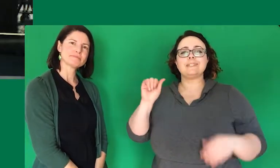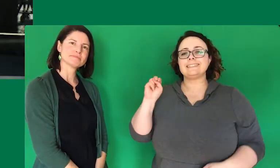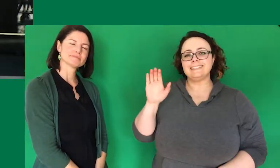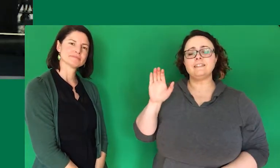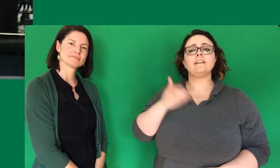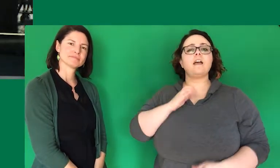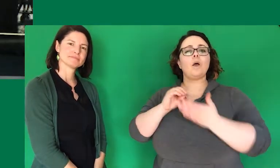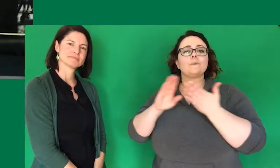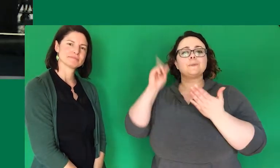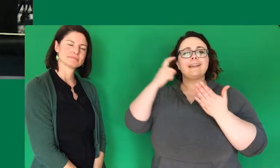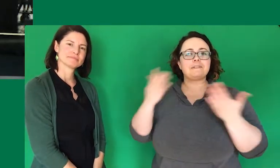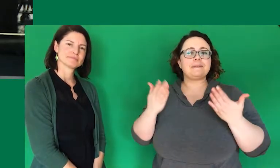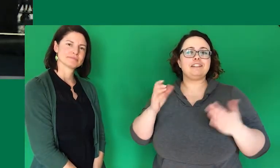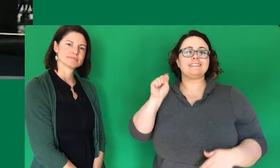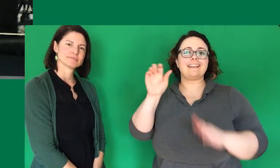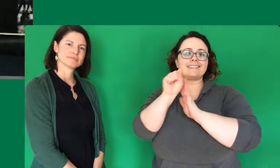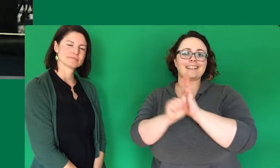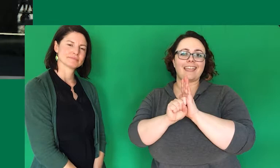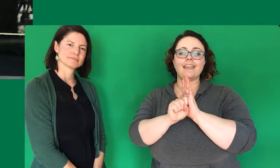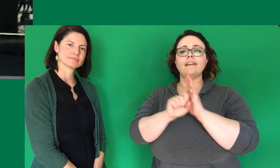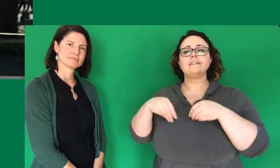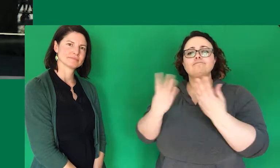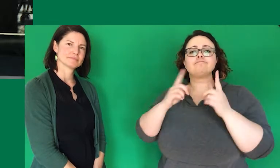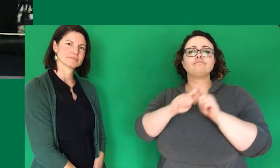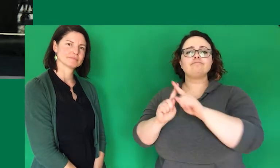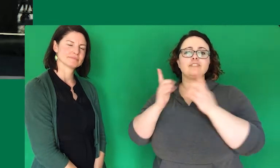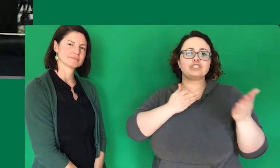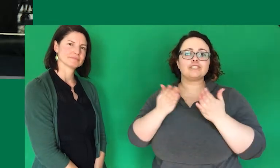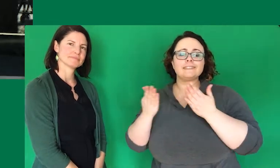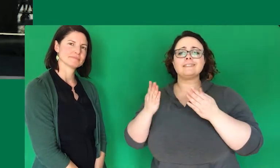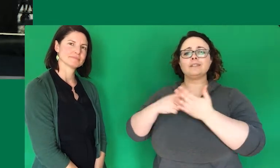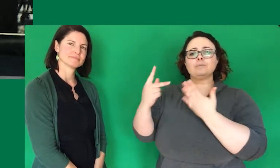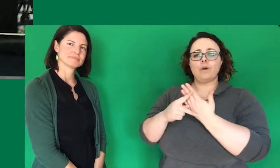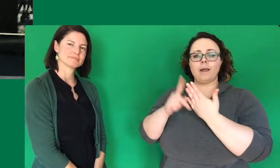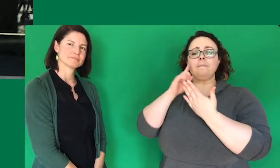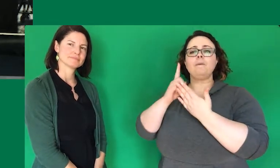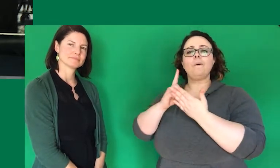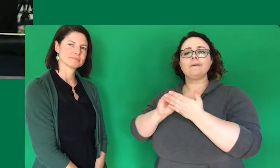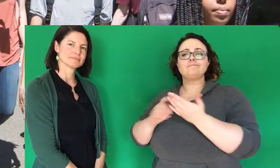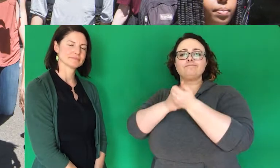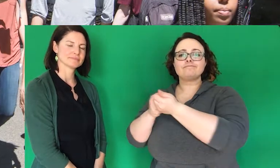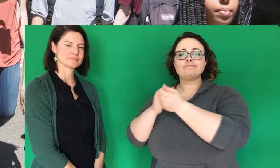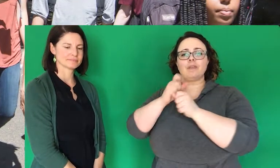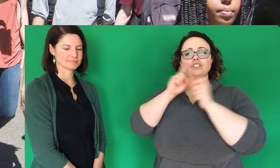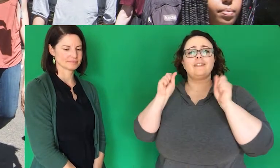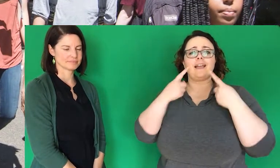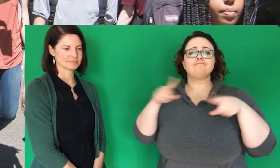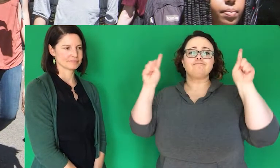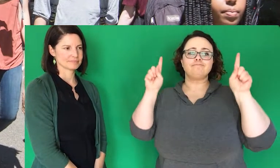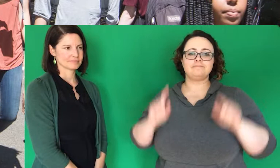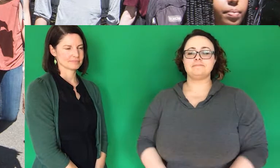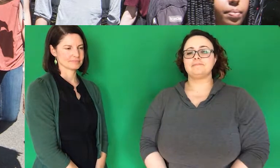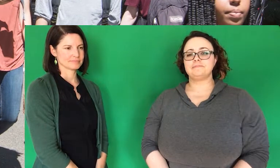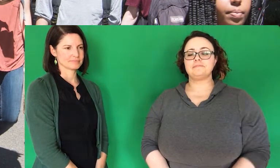Associated Students Incorporated, is our student government here at Sacramento State. We provide a variety of services and programs to support students and ensure they